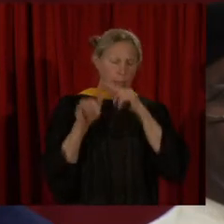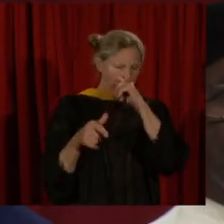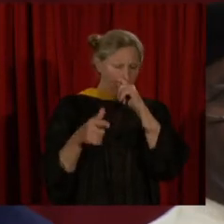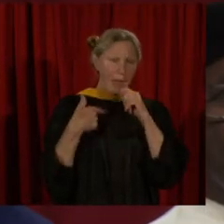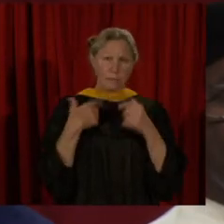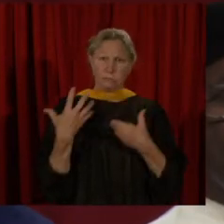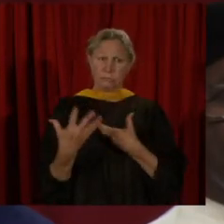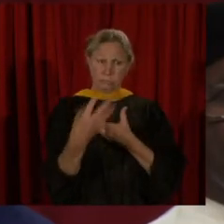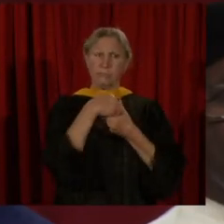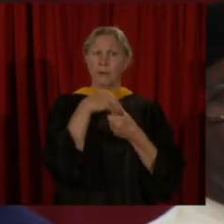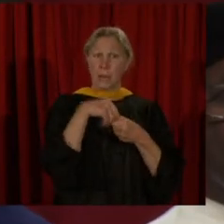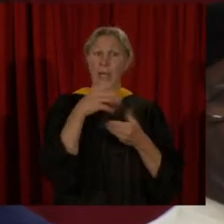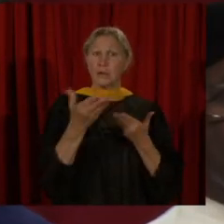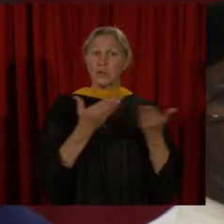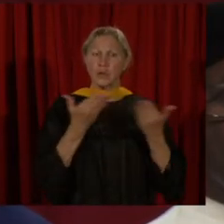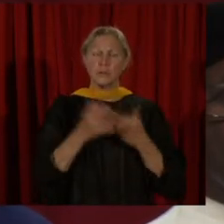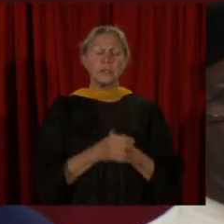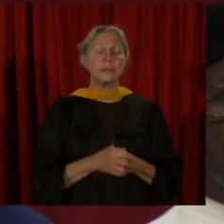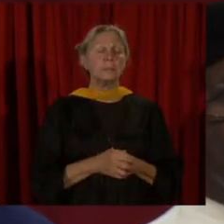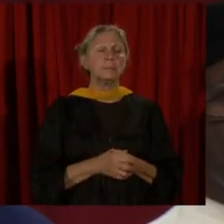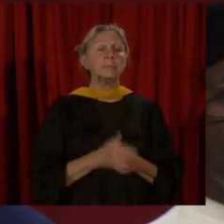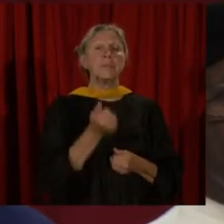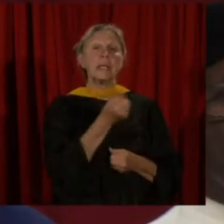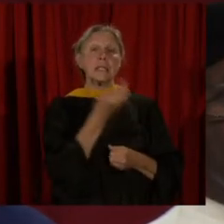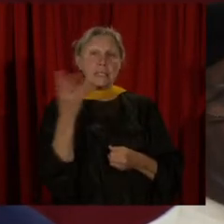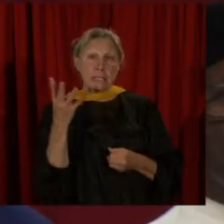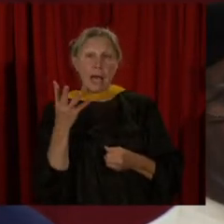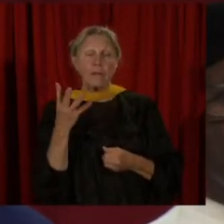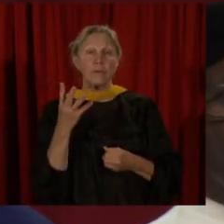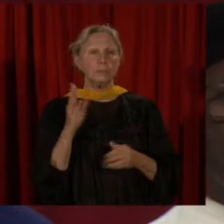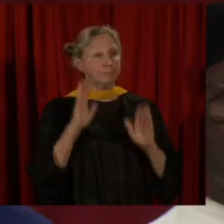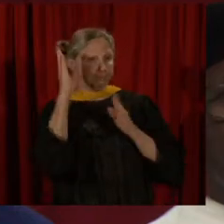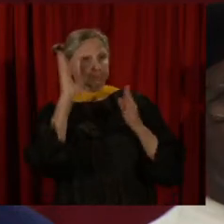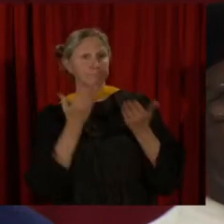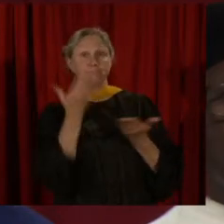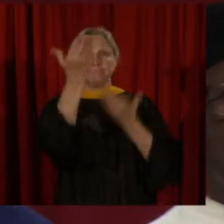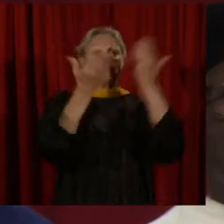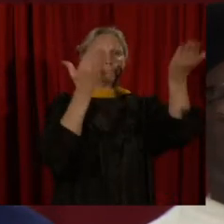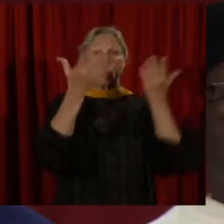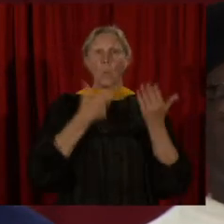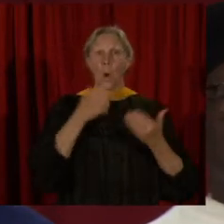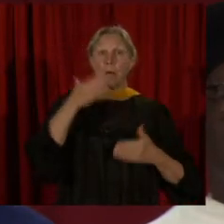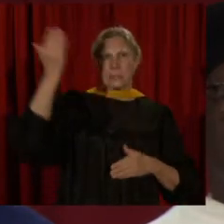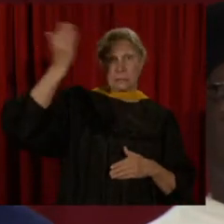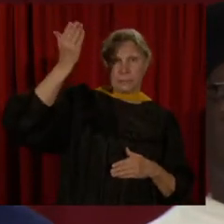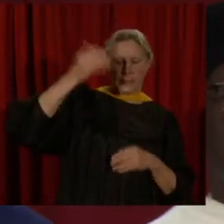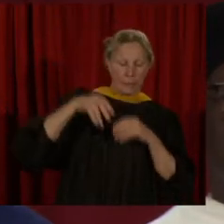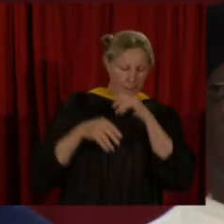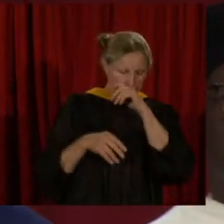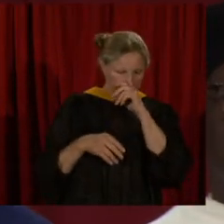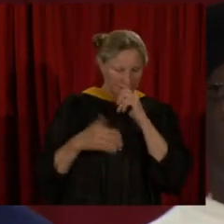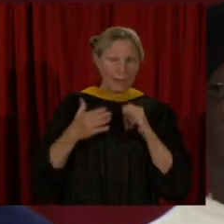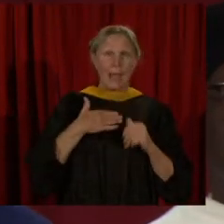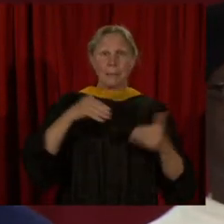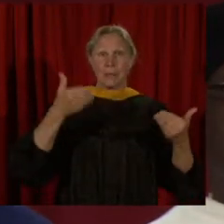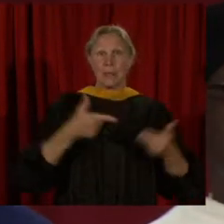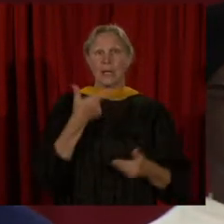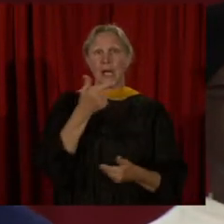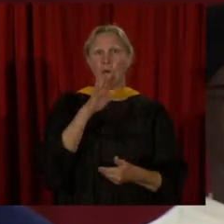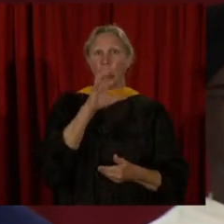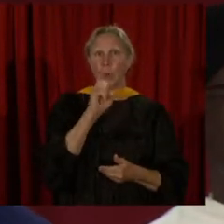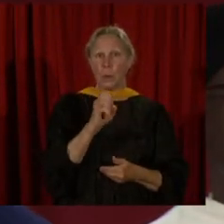ceremony. Several students auditioned to speak on behalf of their class, and I'm pleased to introduce Grace